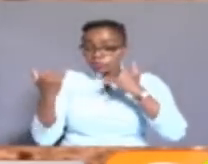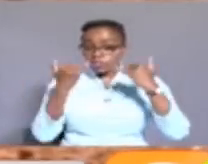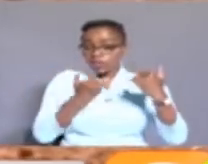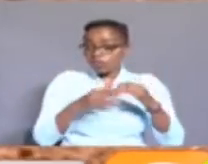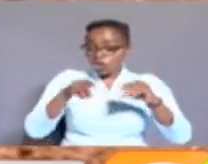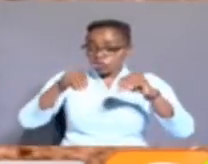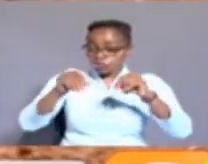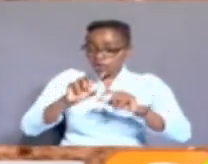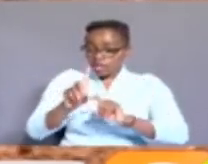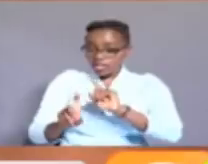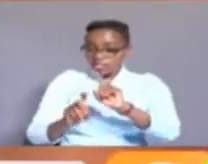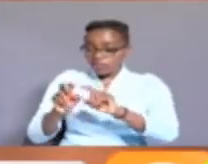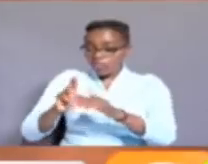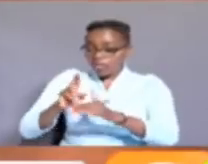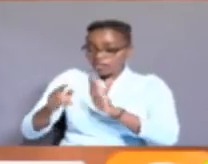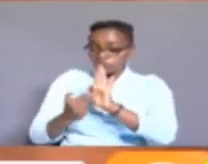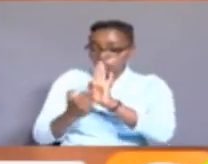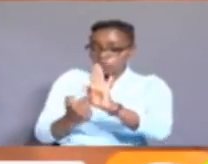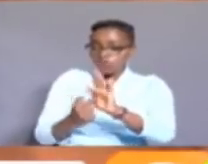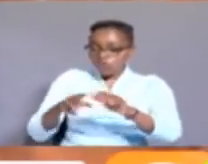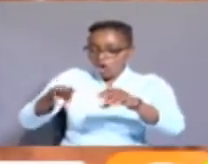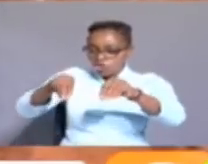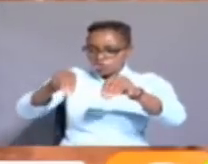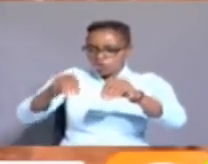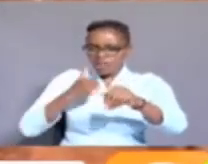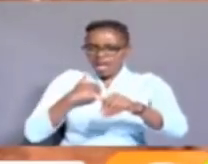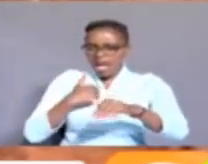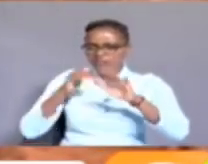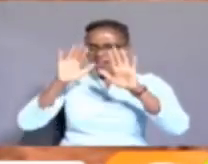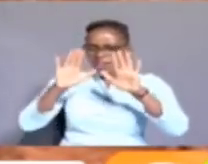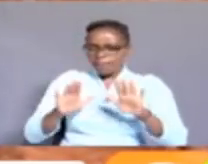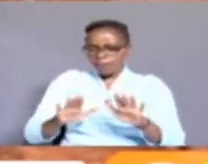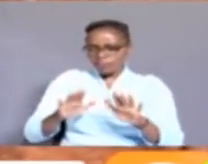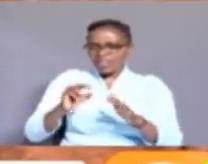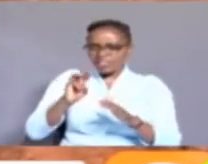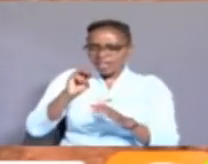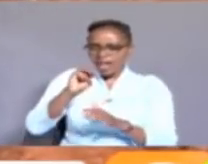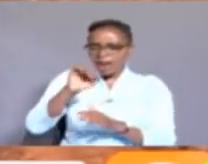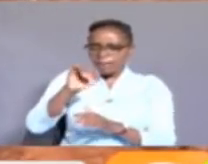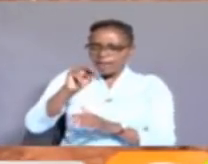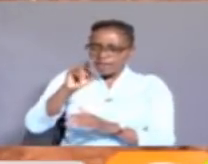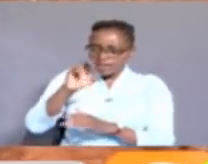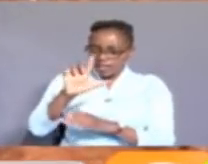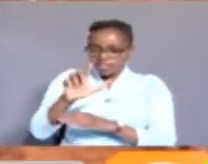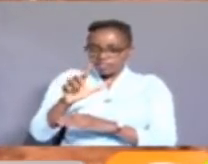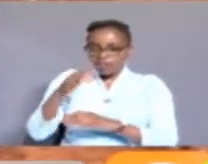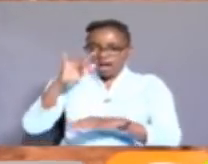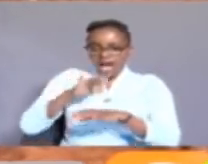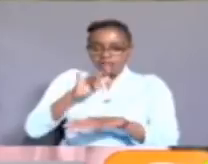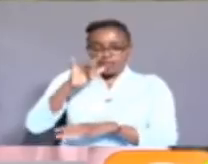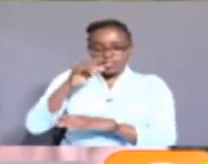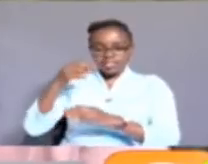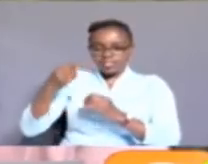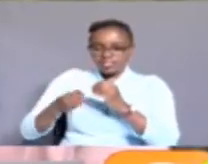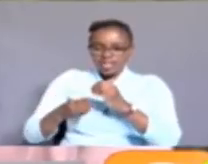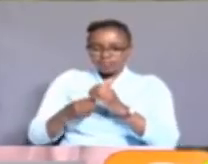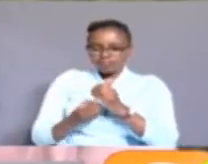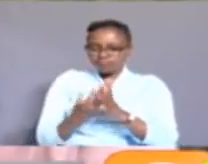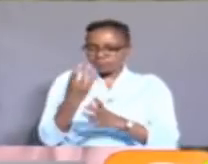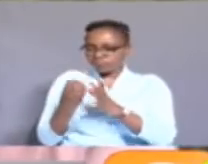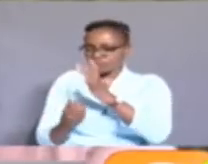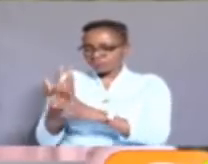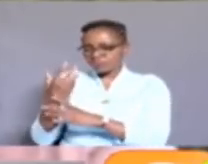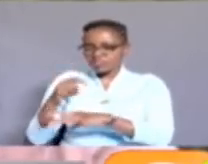soil testing. The results indicated that the soil was lacking vital minerals, and this affected production over time. pH was too